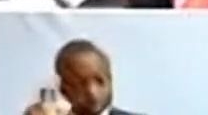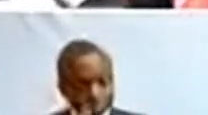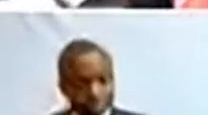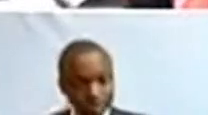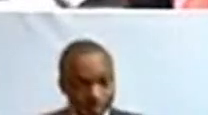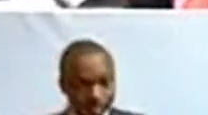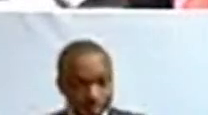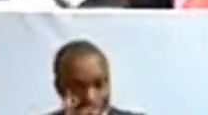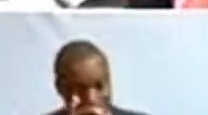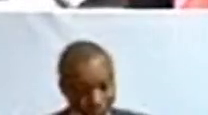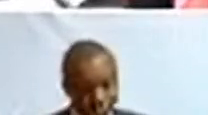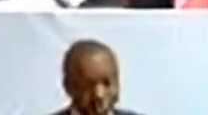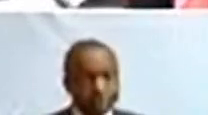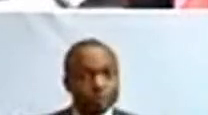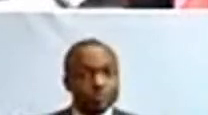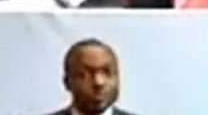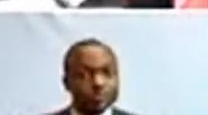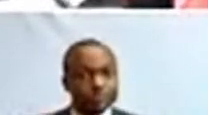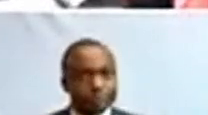payments.